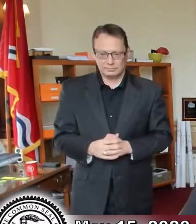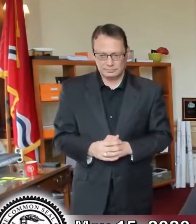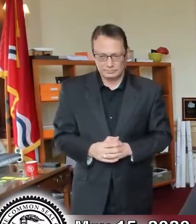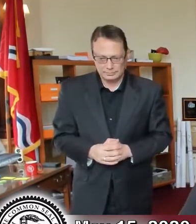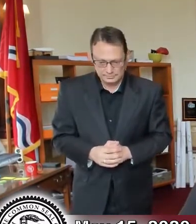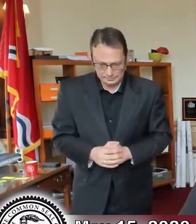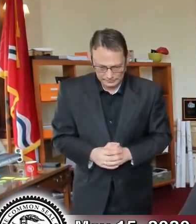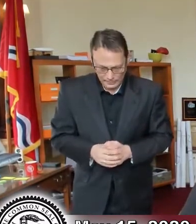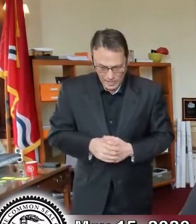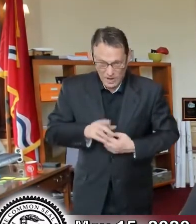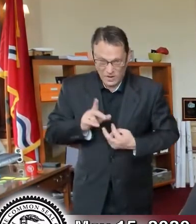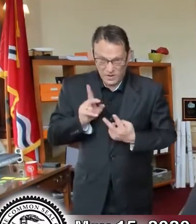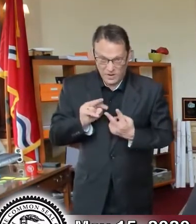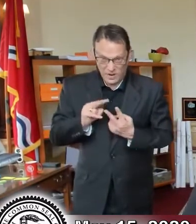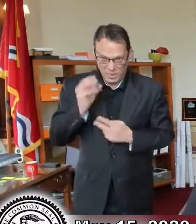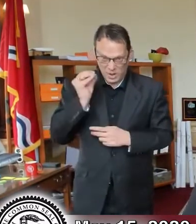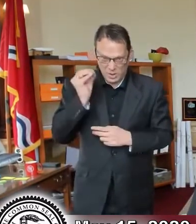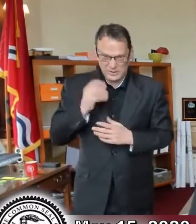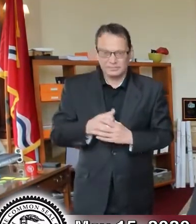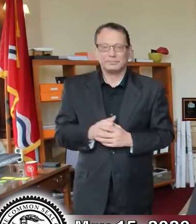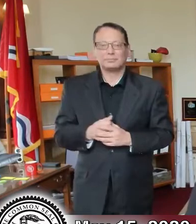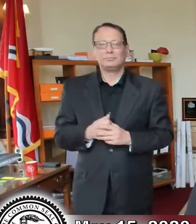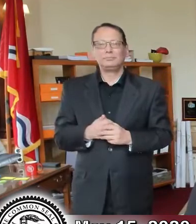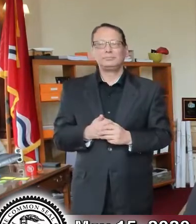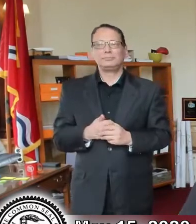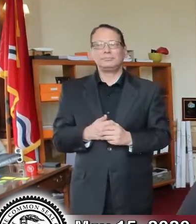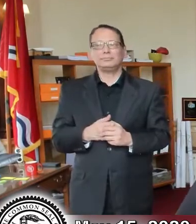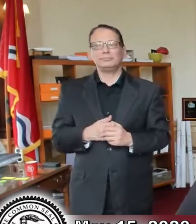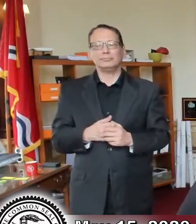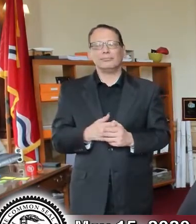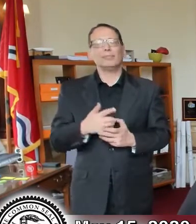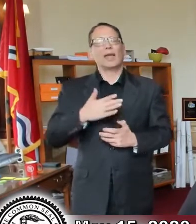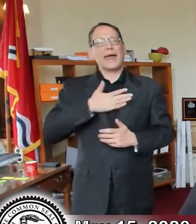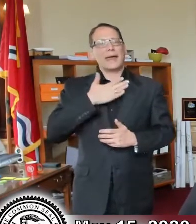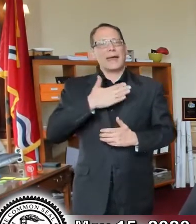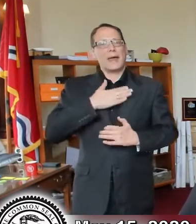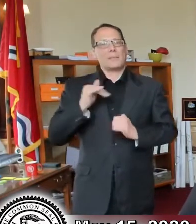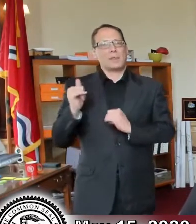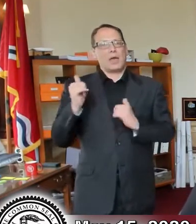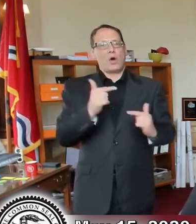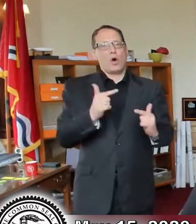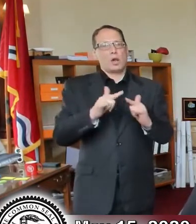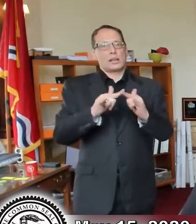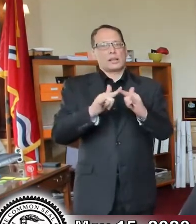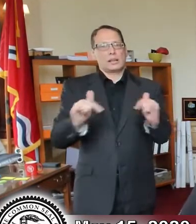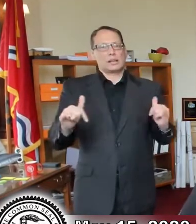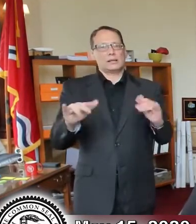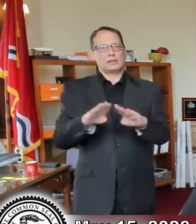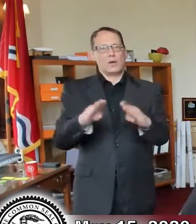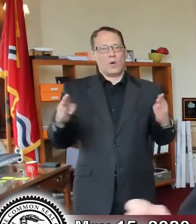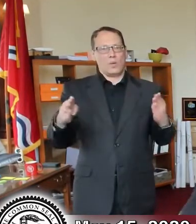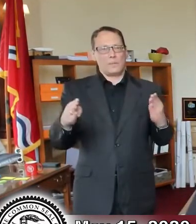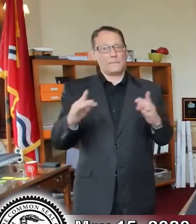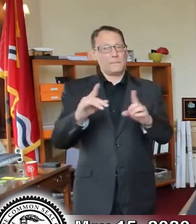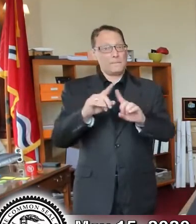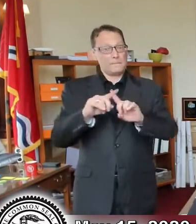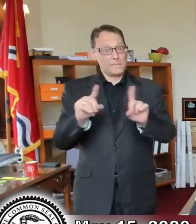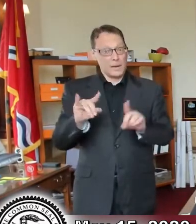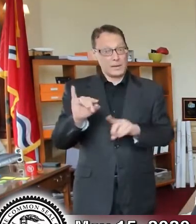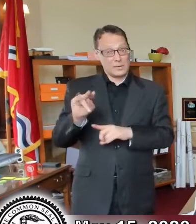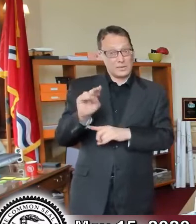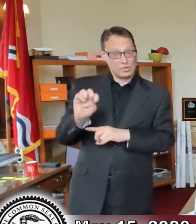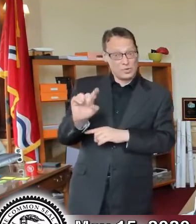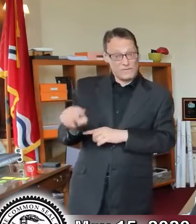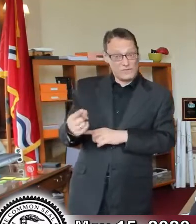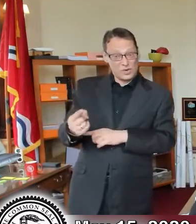Couple of thoughts. One, I'm glad that they all are going to open at one time. The question becomes, is June 1st the